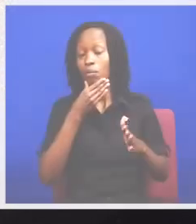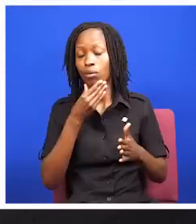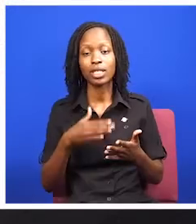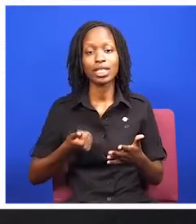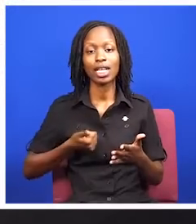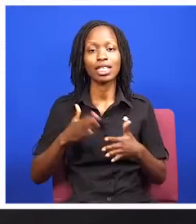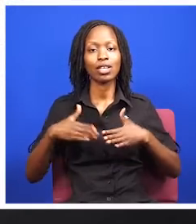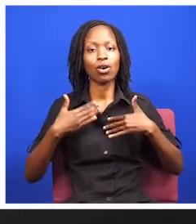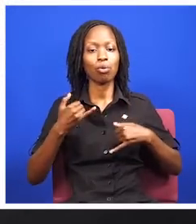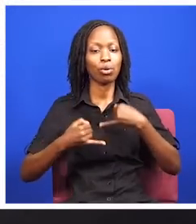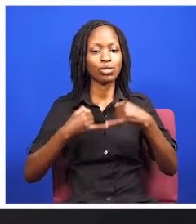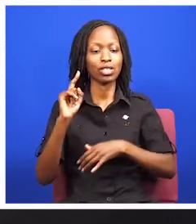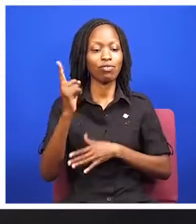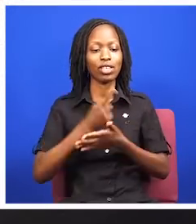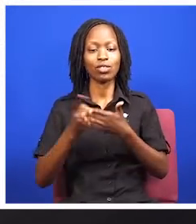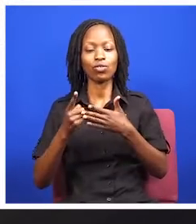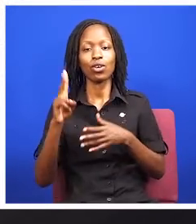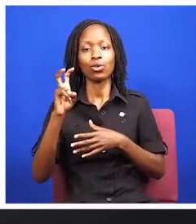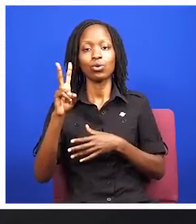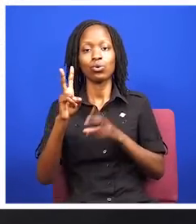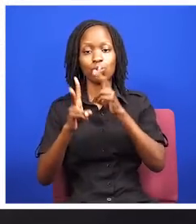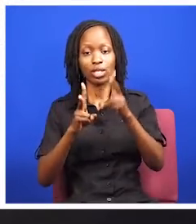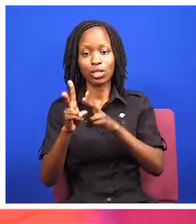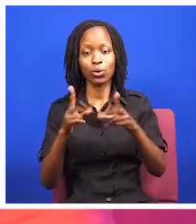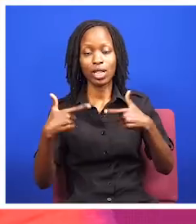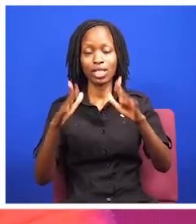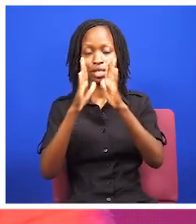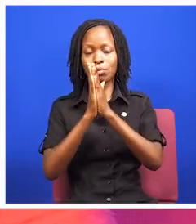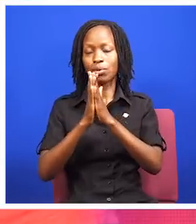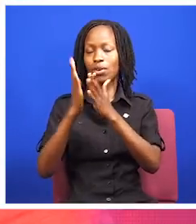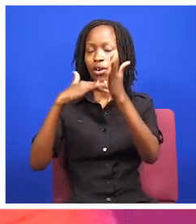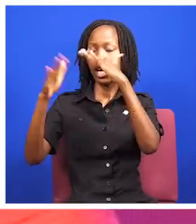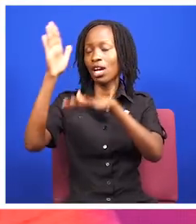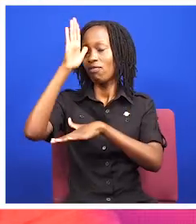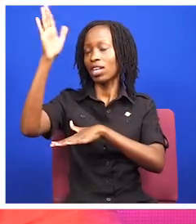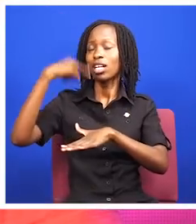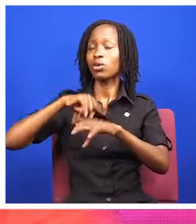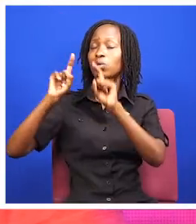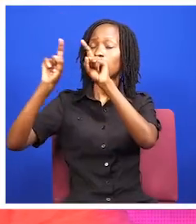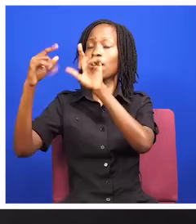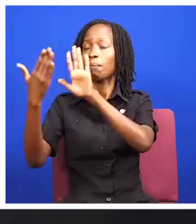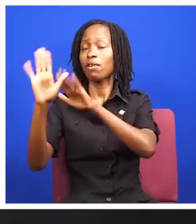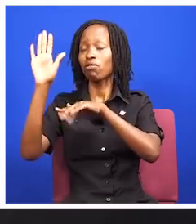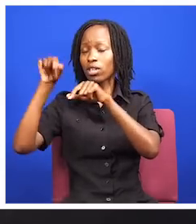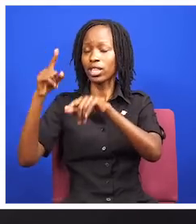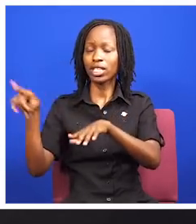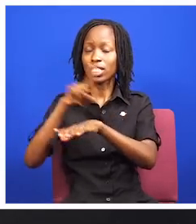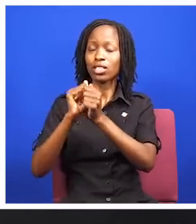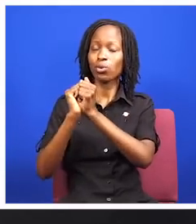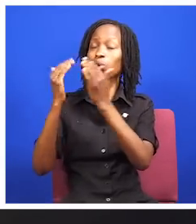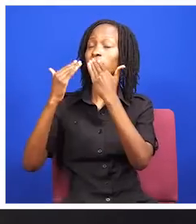Hi, boys and girls. I hope you've been enjoying the first week of 2022. Let us pray. Our dear Heavenly Father, we come before you this day